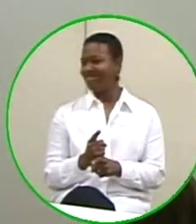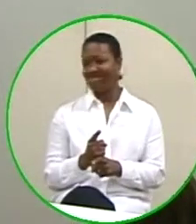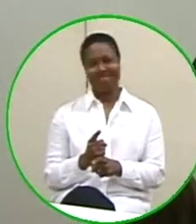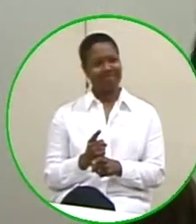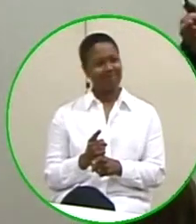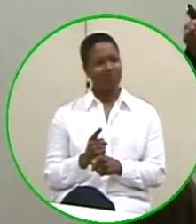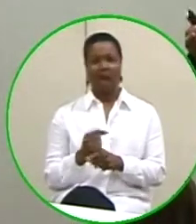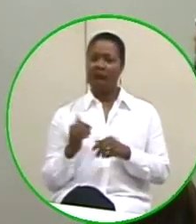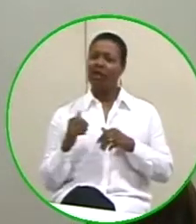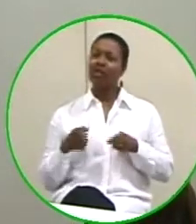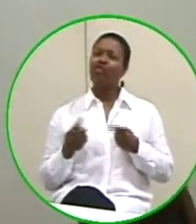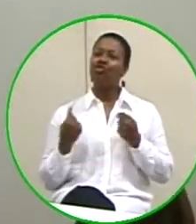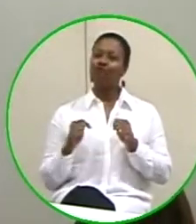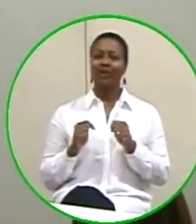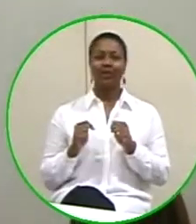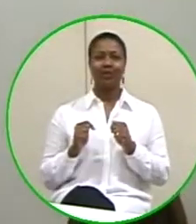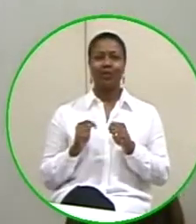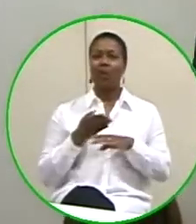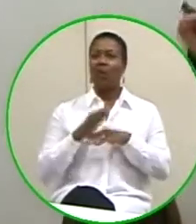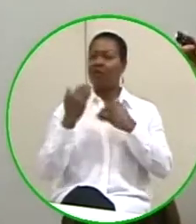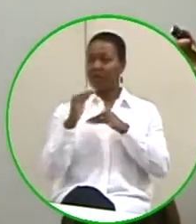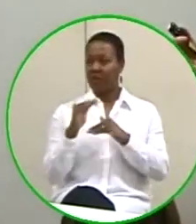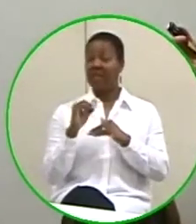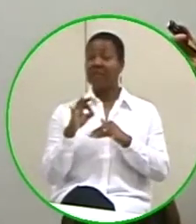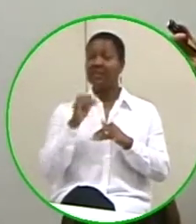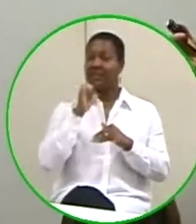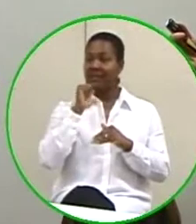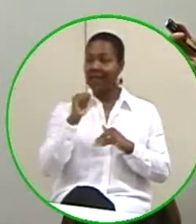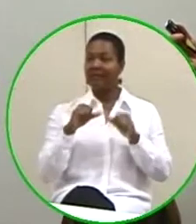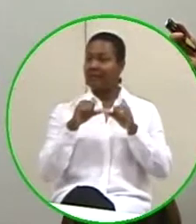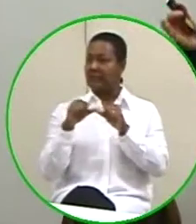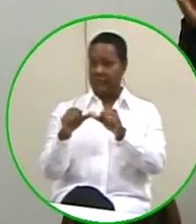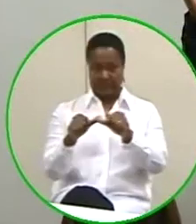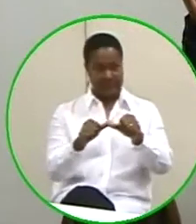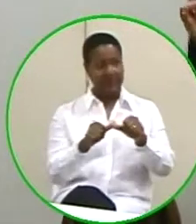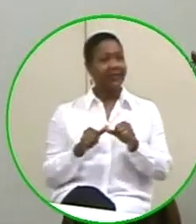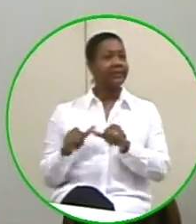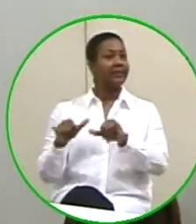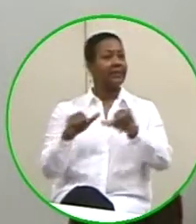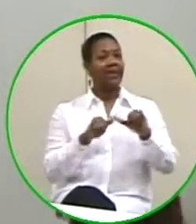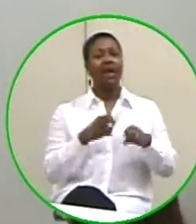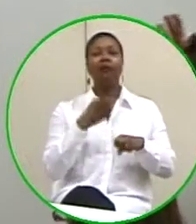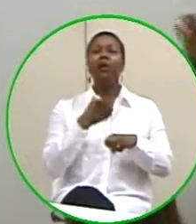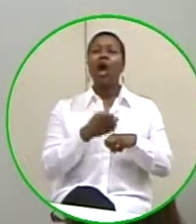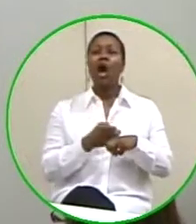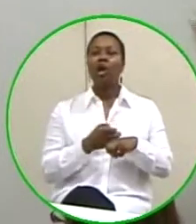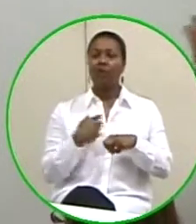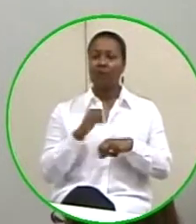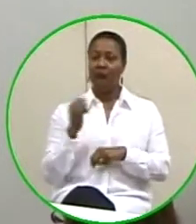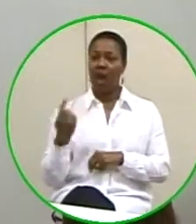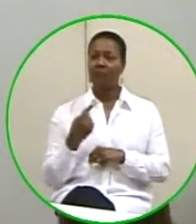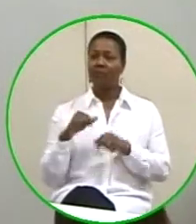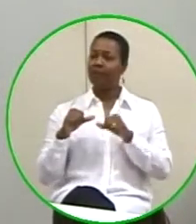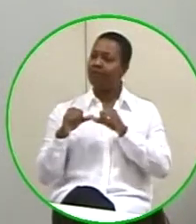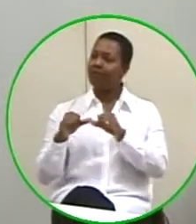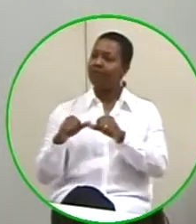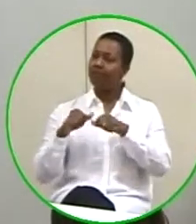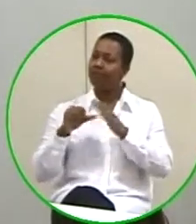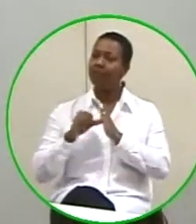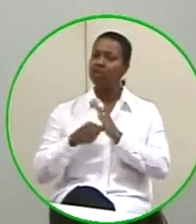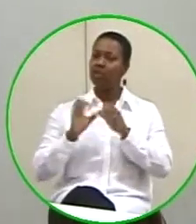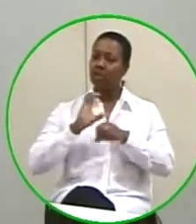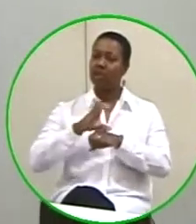Right? We all push the limits. If it's inconsistent, it's going to be very hard, and we're always going to be pushing.